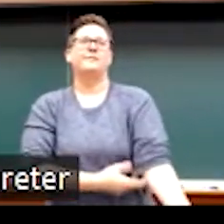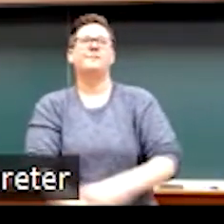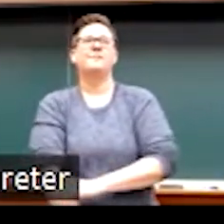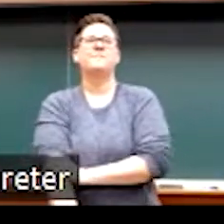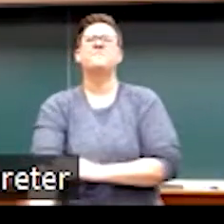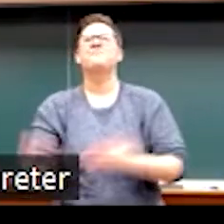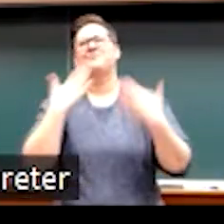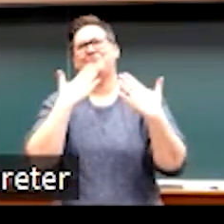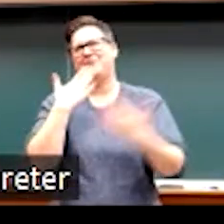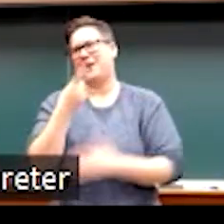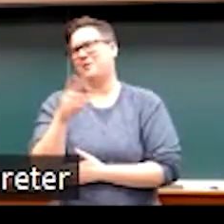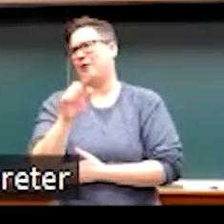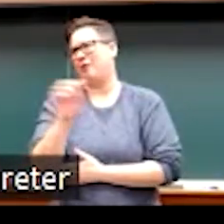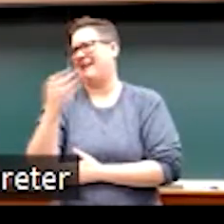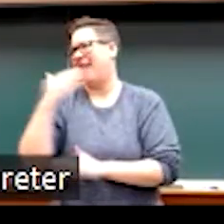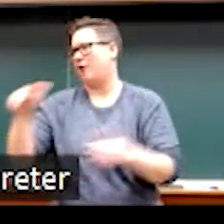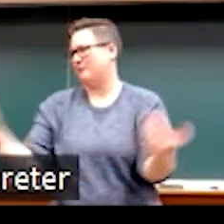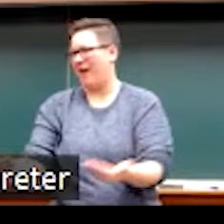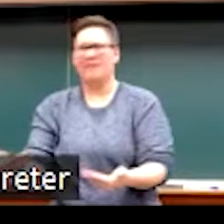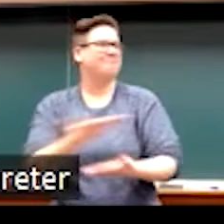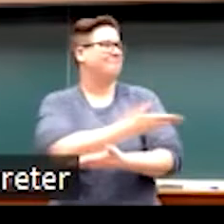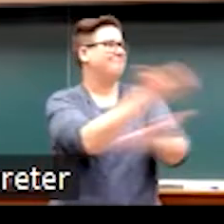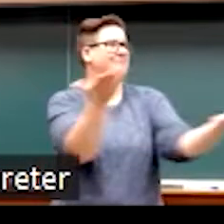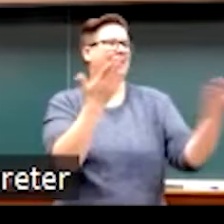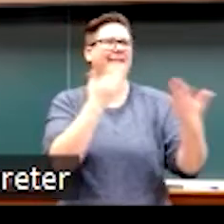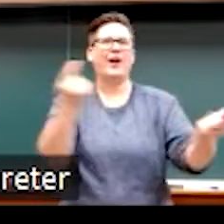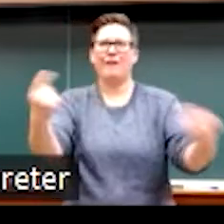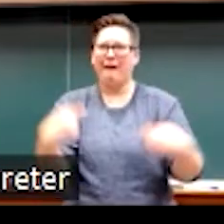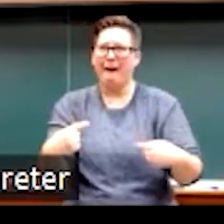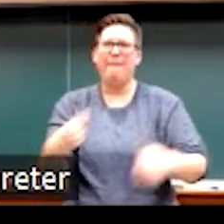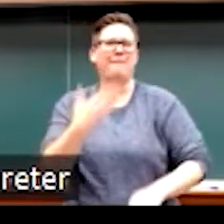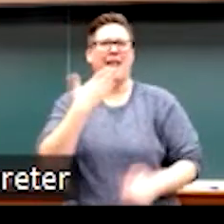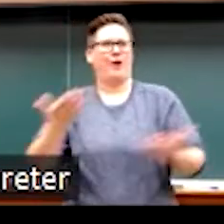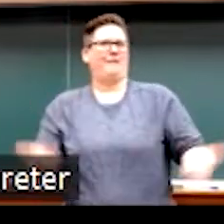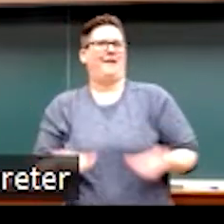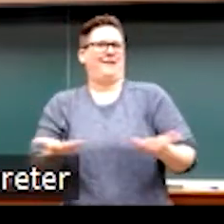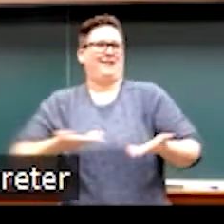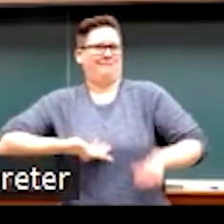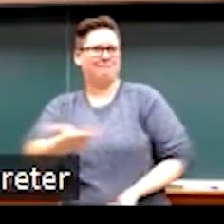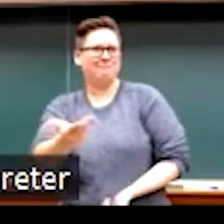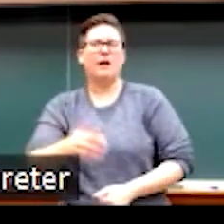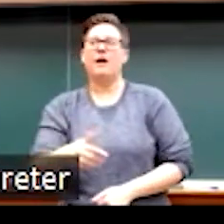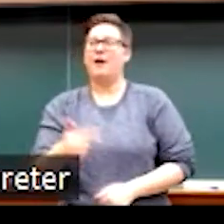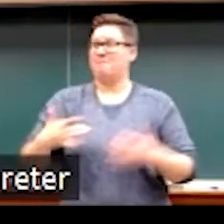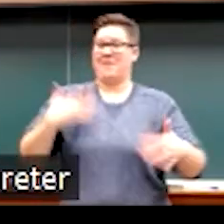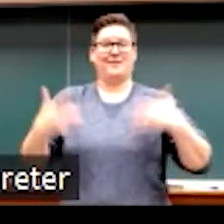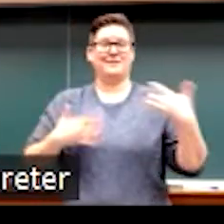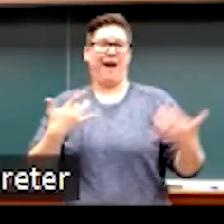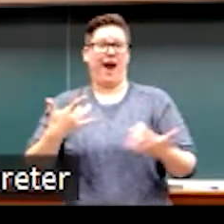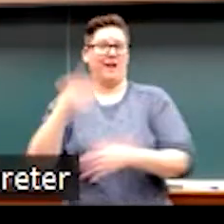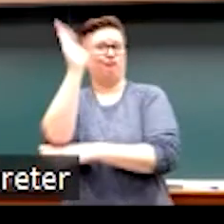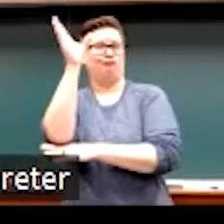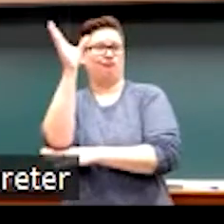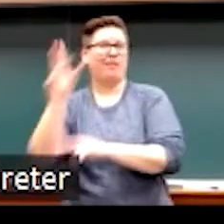Thank you. Thank you, Dr. Lee, for that introduction. Thank you all for coming today and for having me here. I am excited to talk to you about